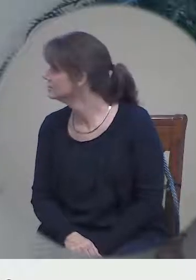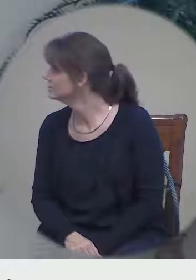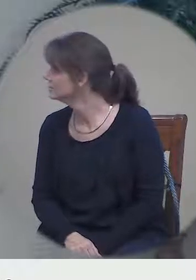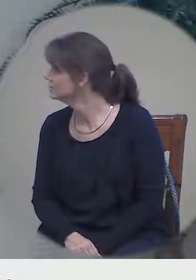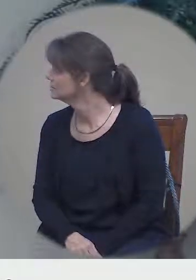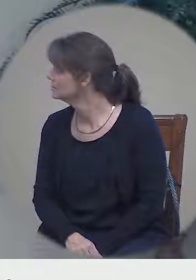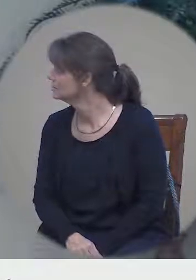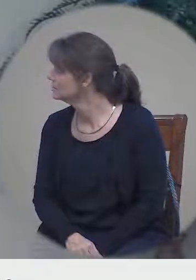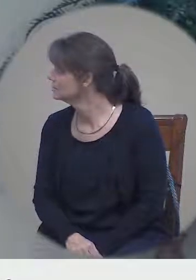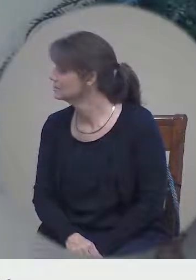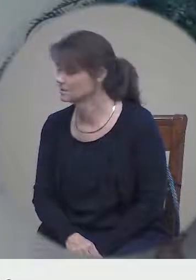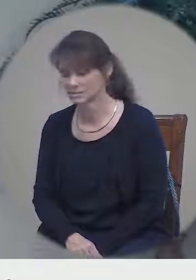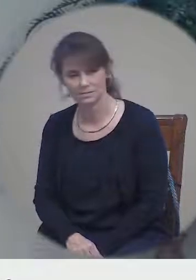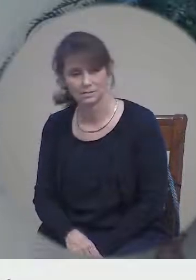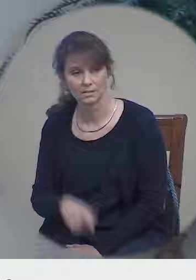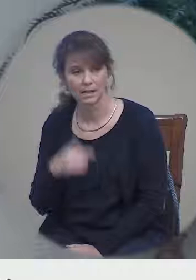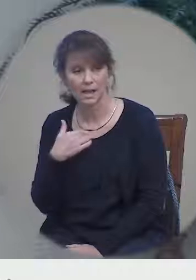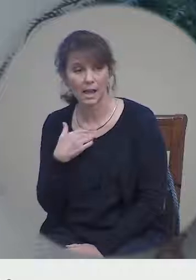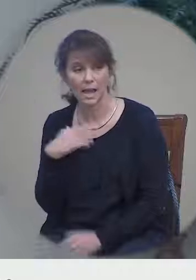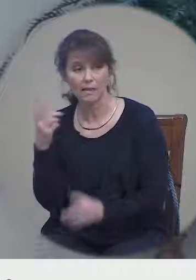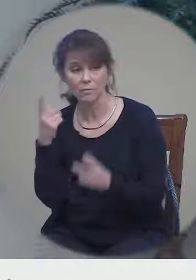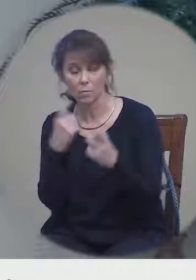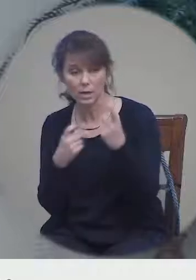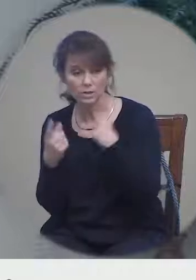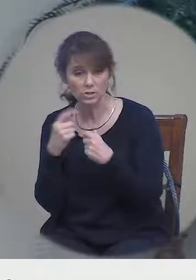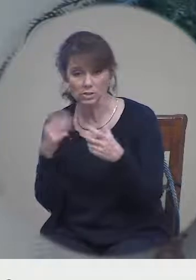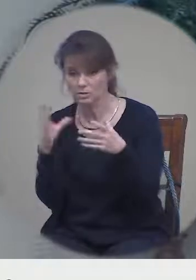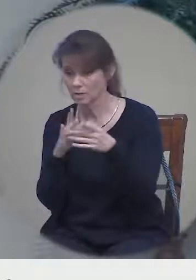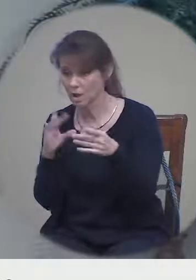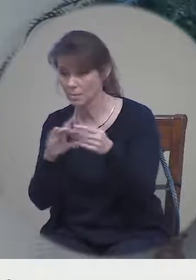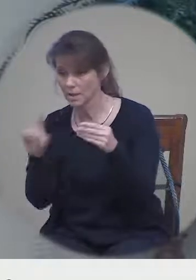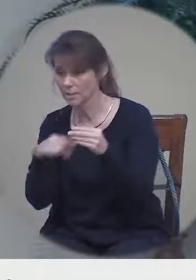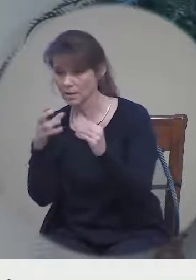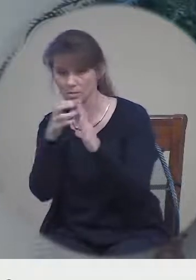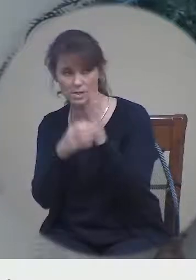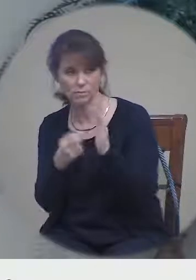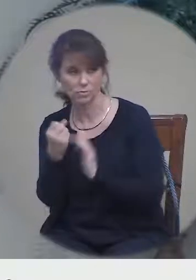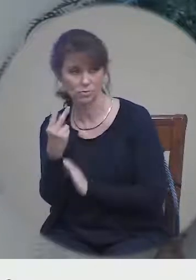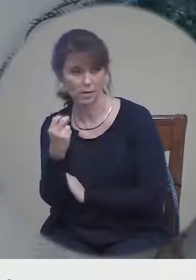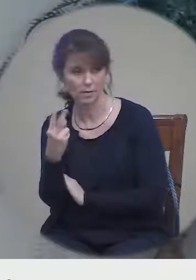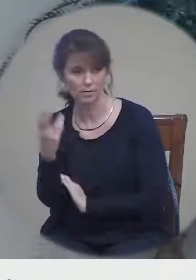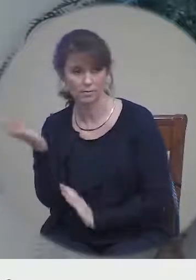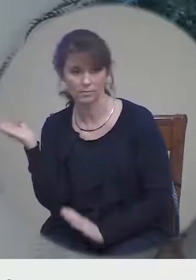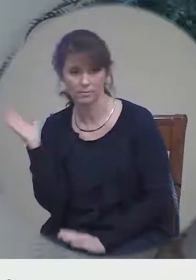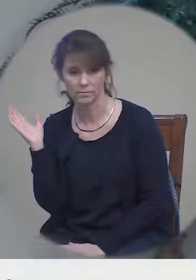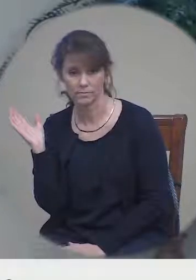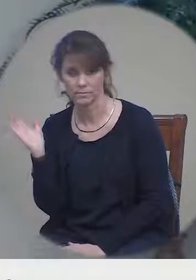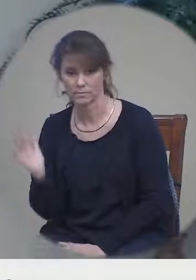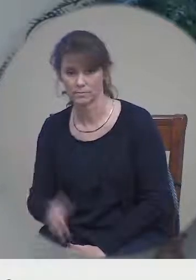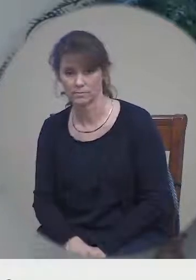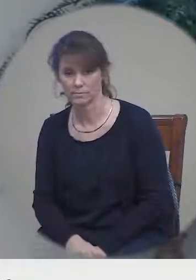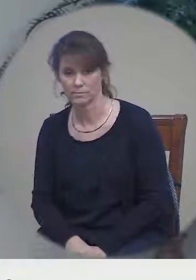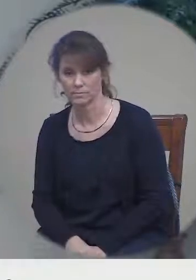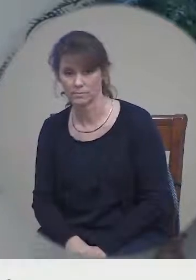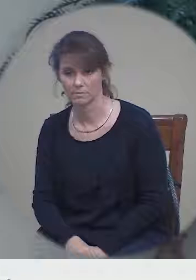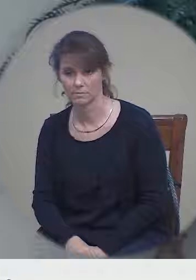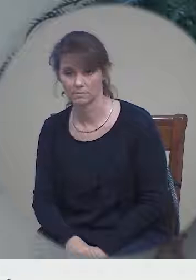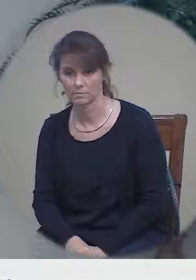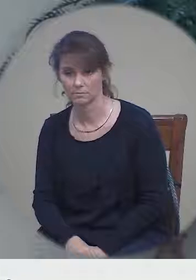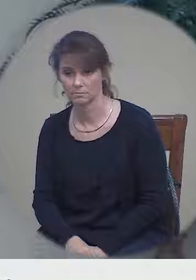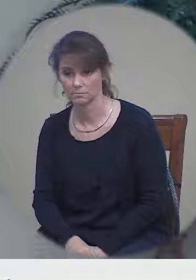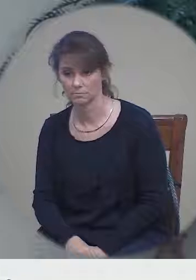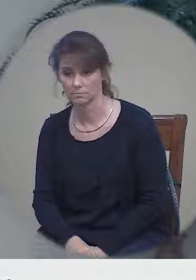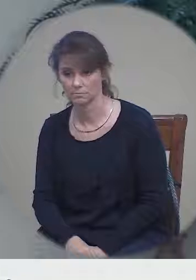we've got time, but does anybody have a question, a comment, anything that they want to say, anything that